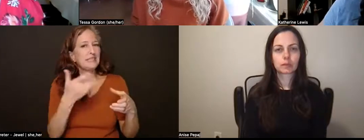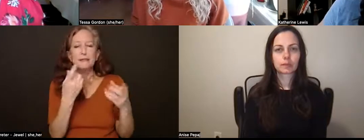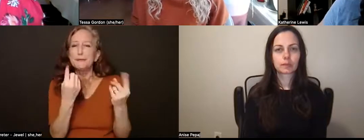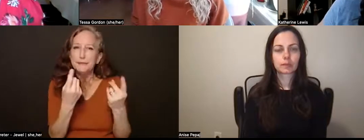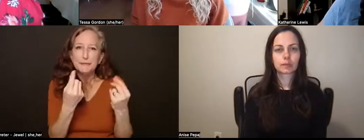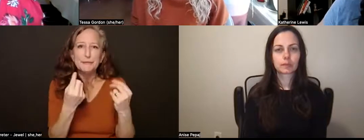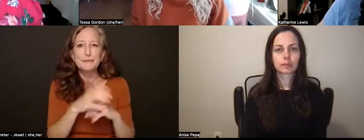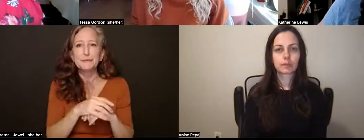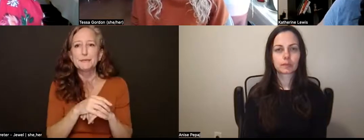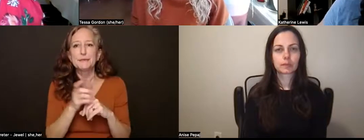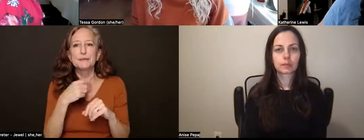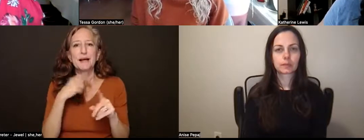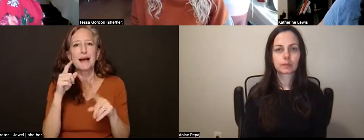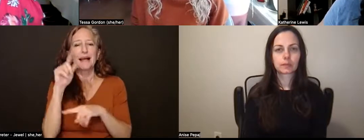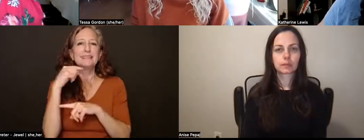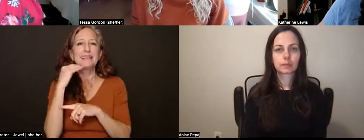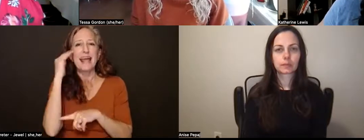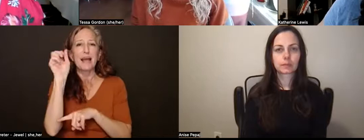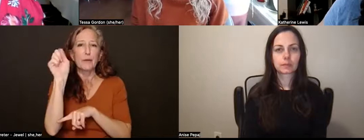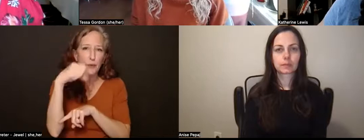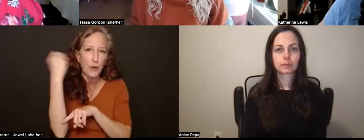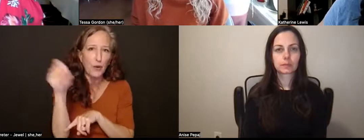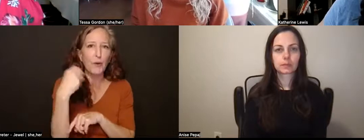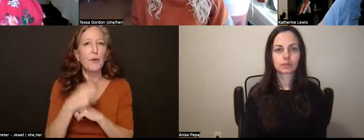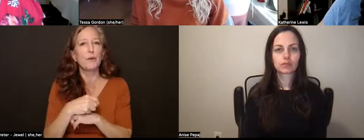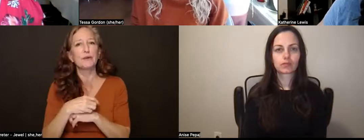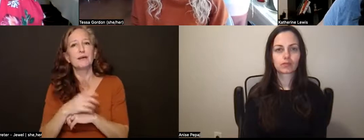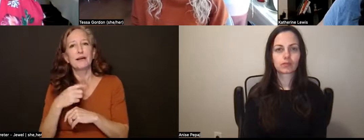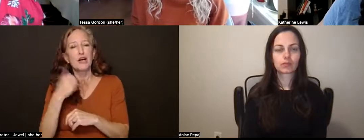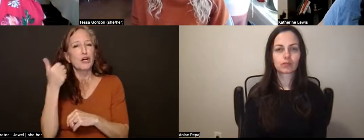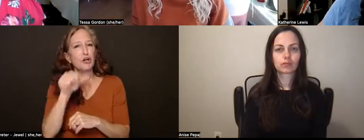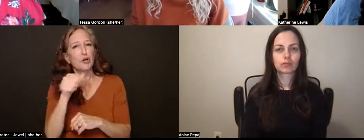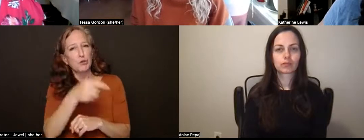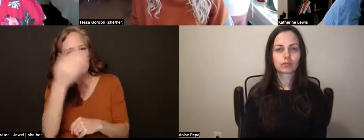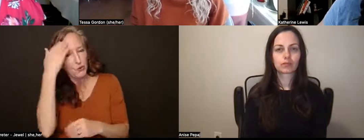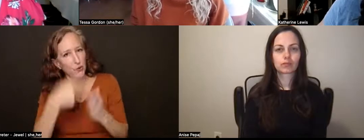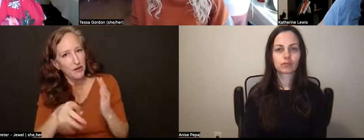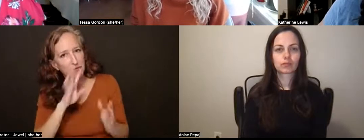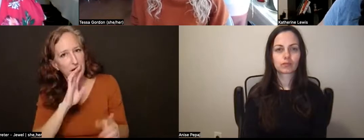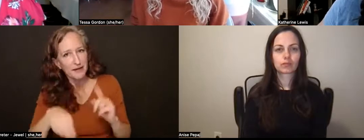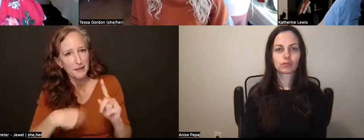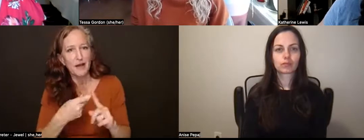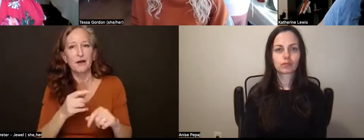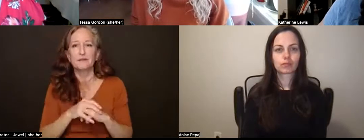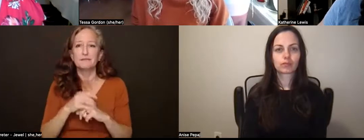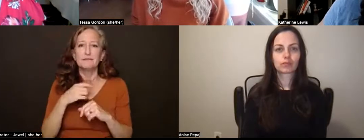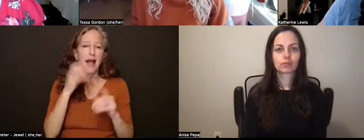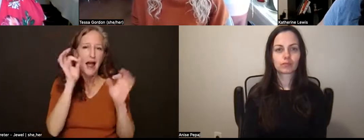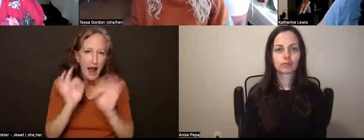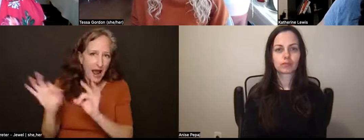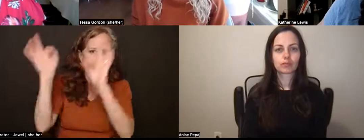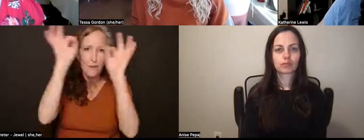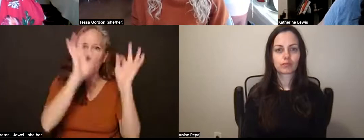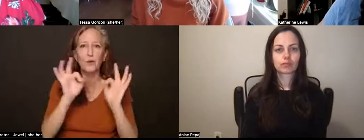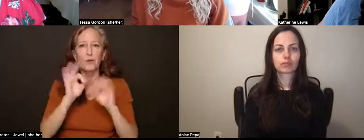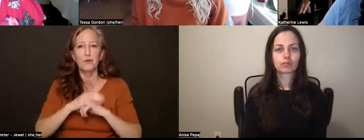do a little neck rolling. I do a little girl, you know what I'm talking about. I do a little, eye rolling.